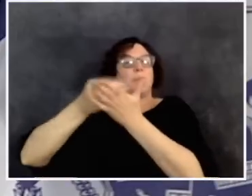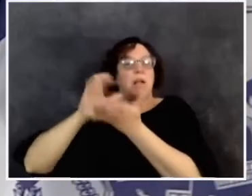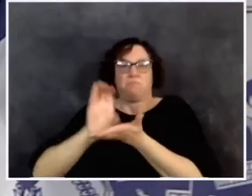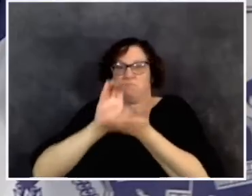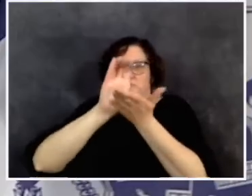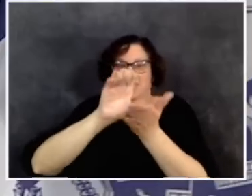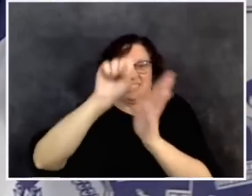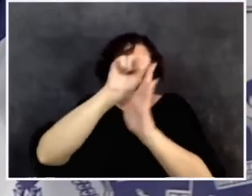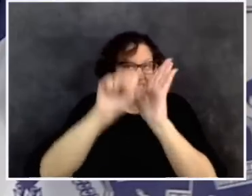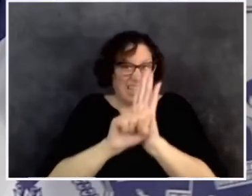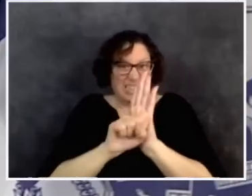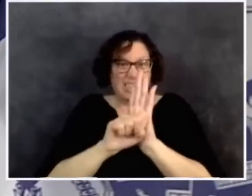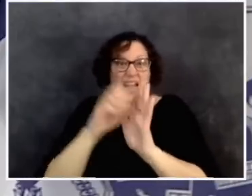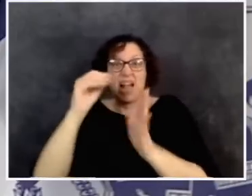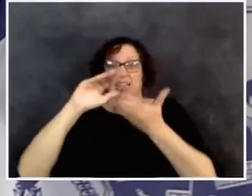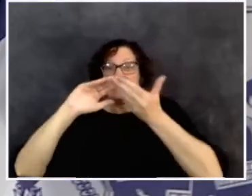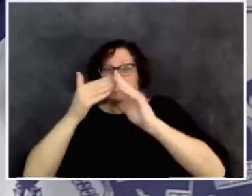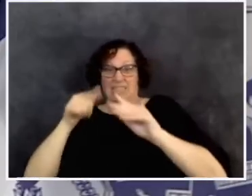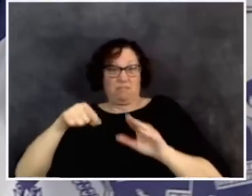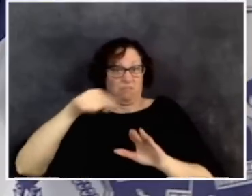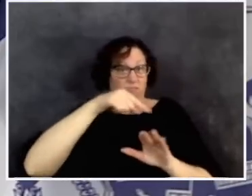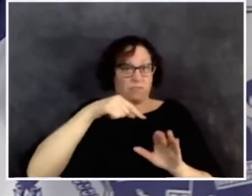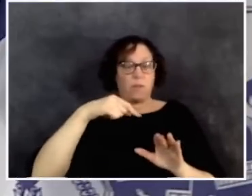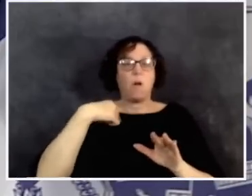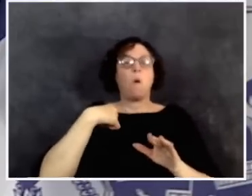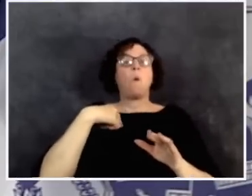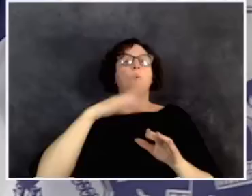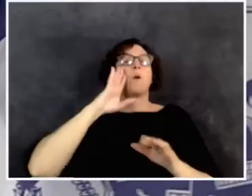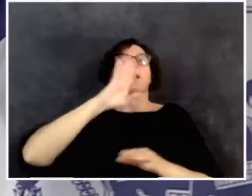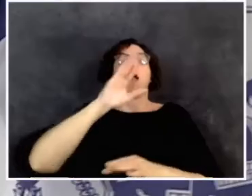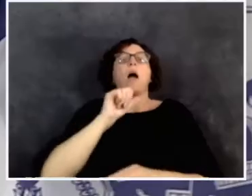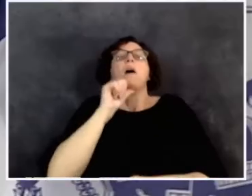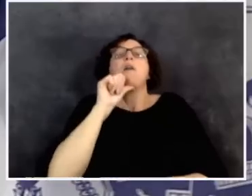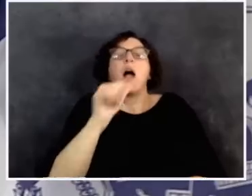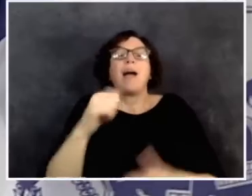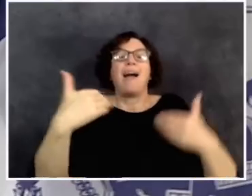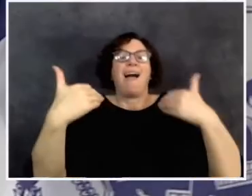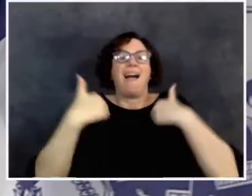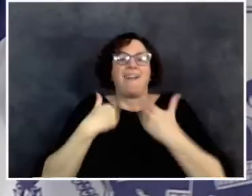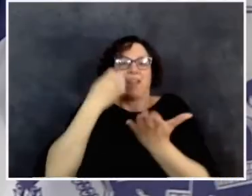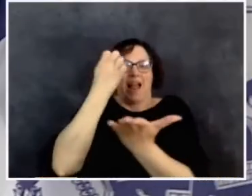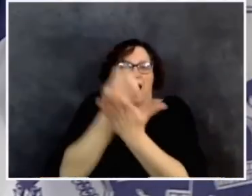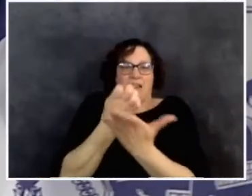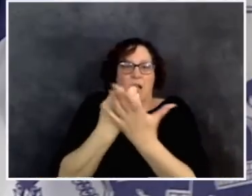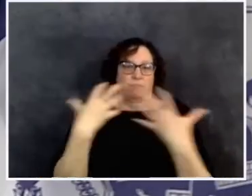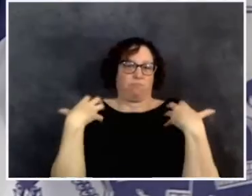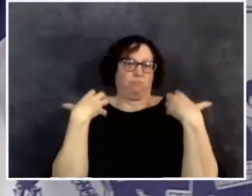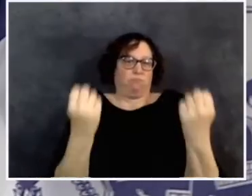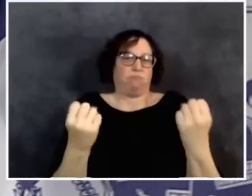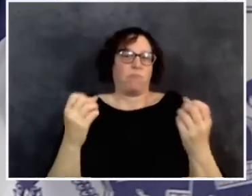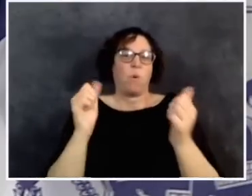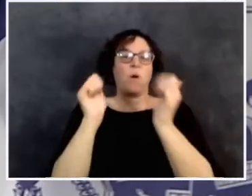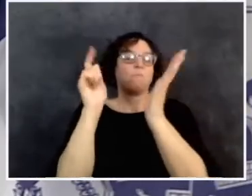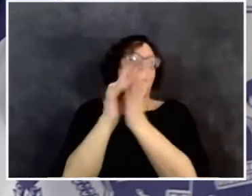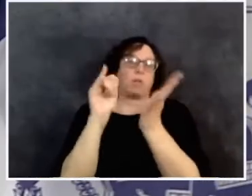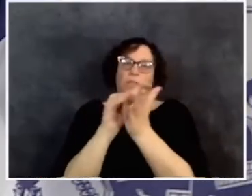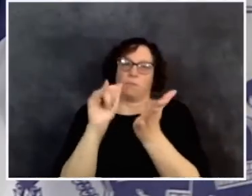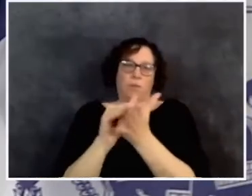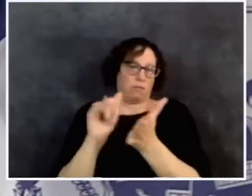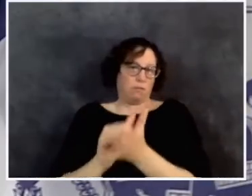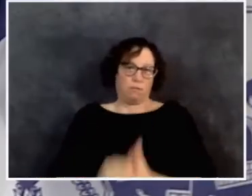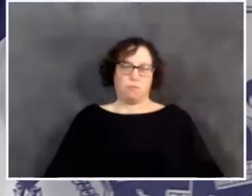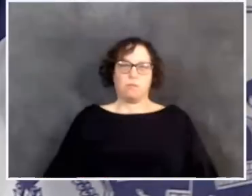period. Period. It literally cannot work. If cities and states cannot provide basic services, you will not